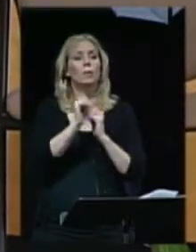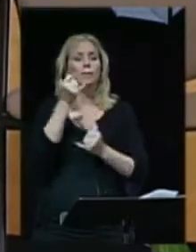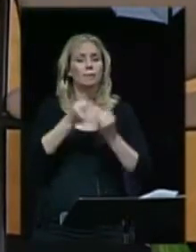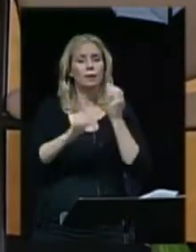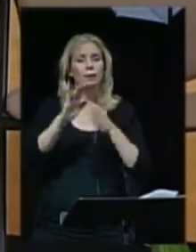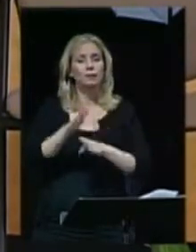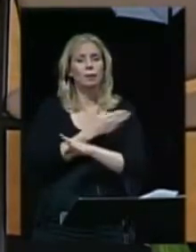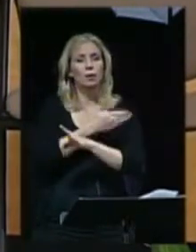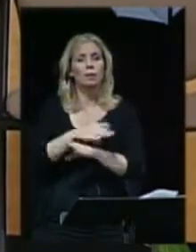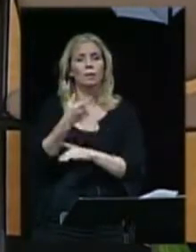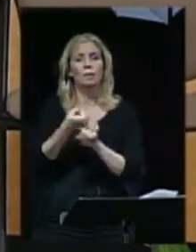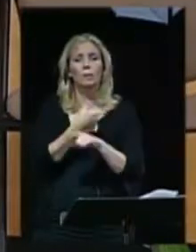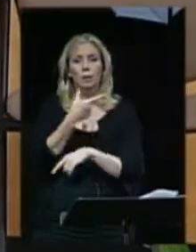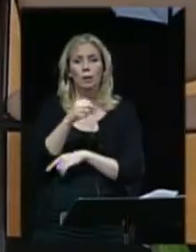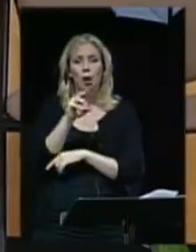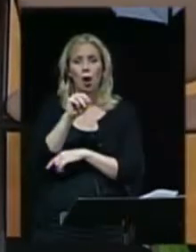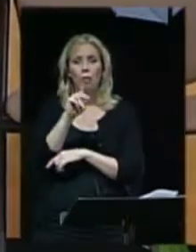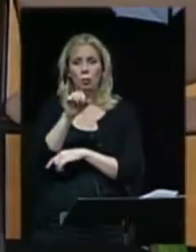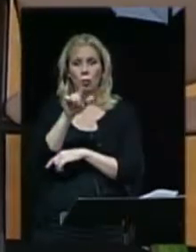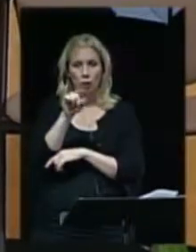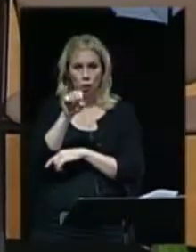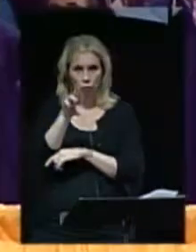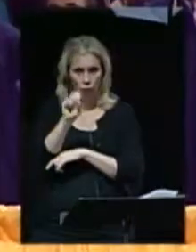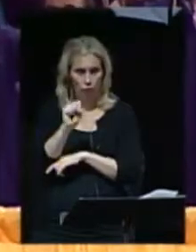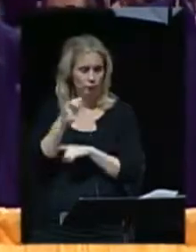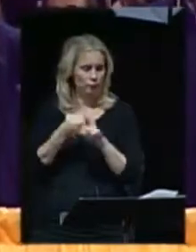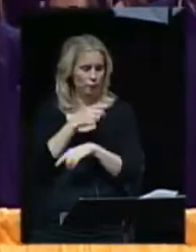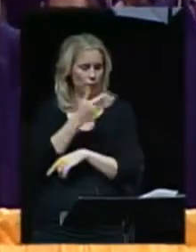by Gilbert and Sullivan.